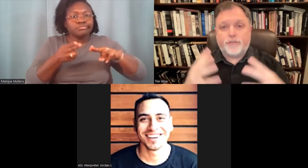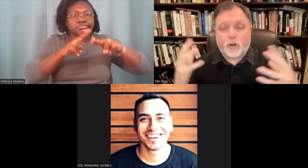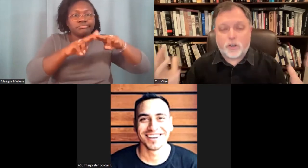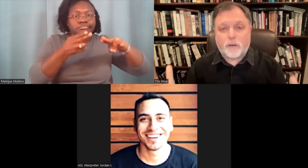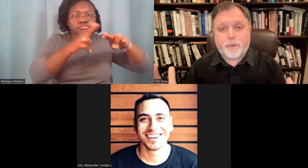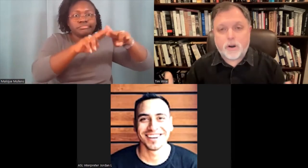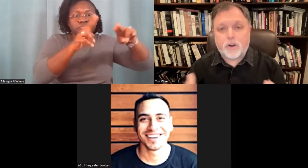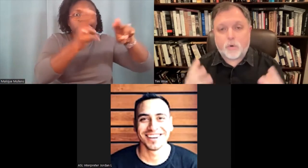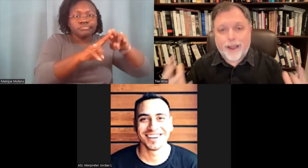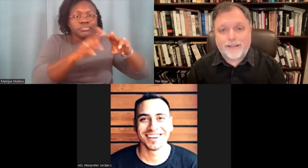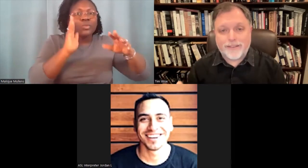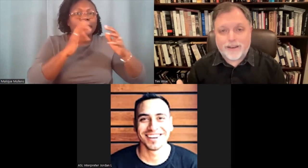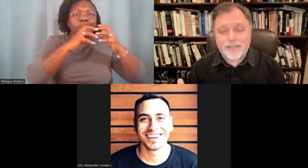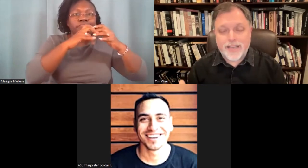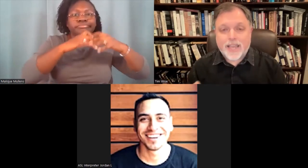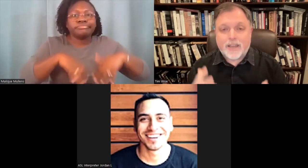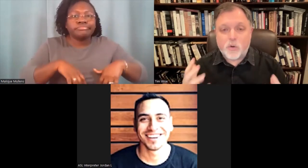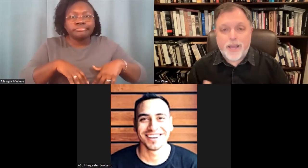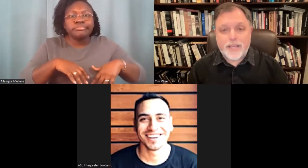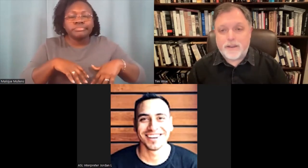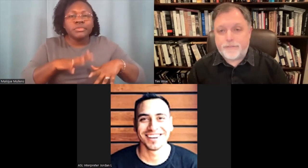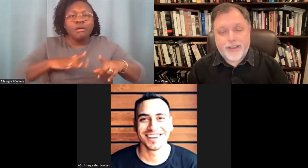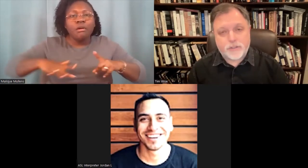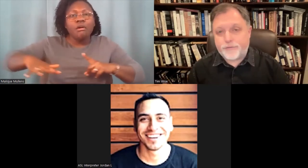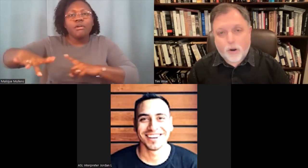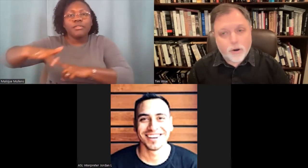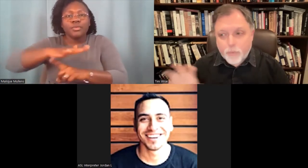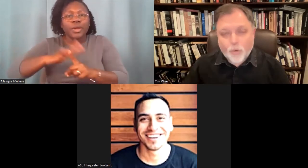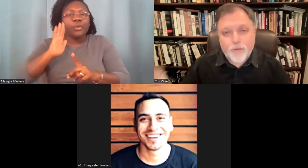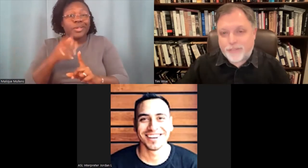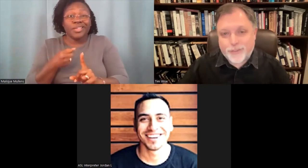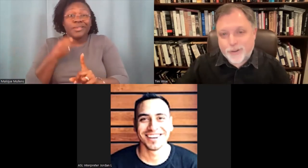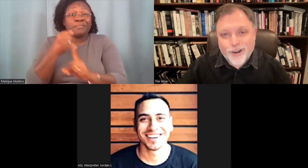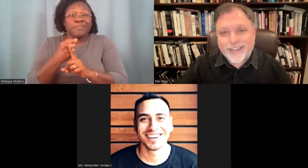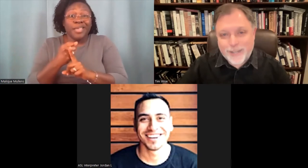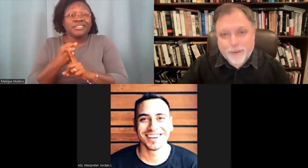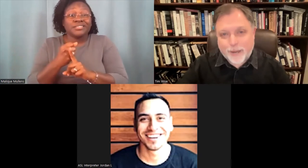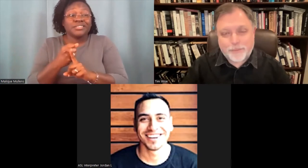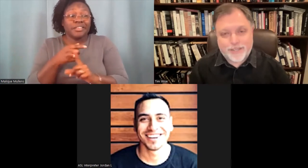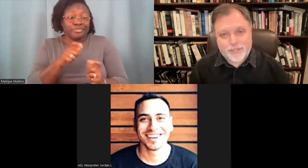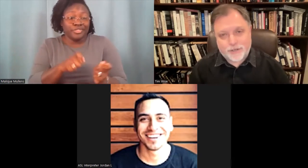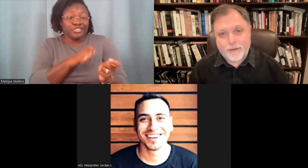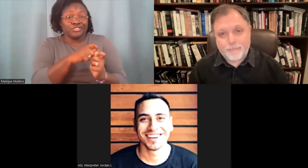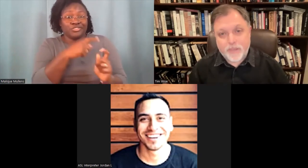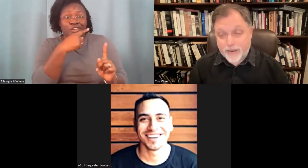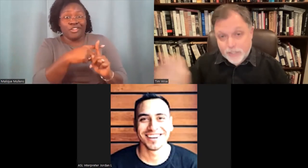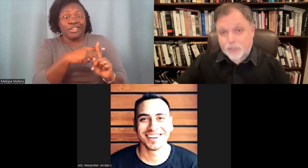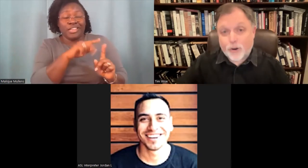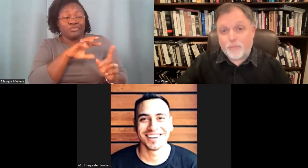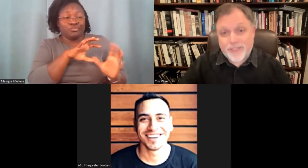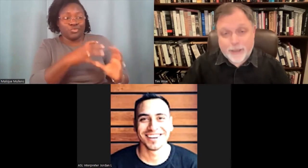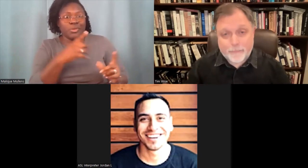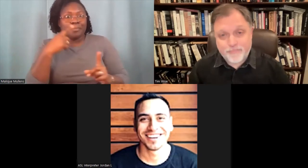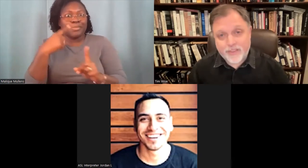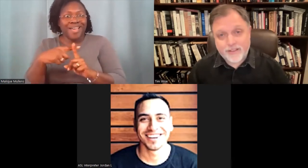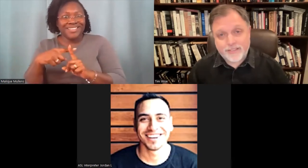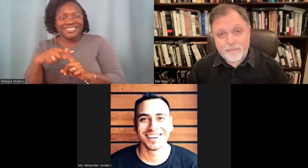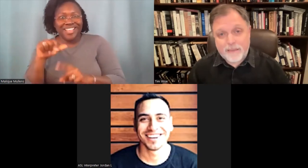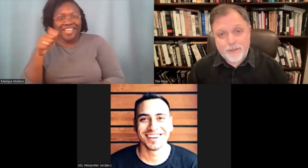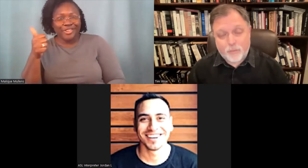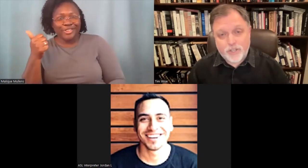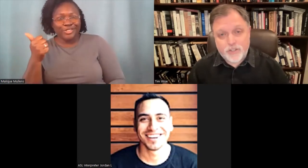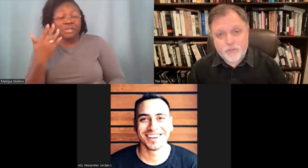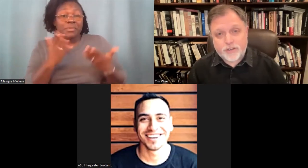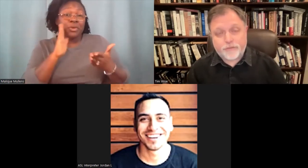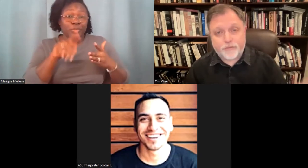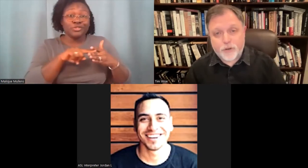to fall apart around us in a way that affects far more than the targeted population. It might start with them. They may